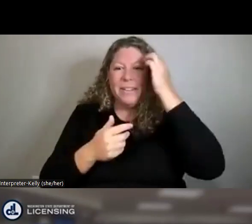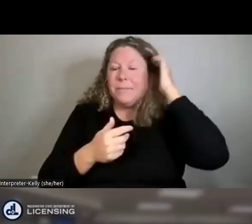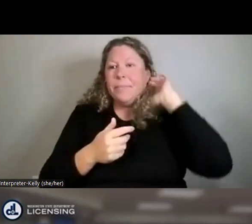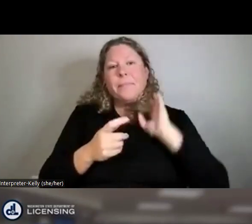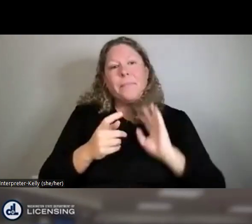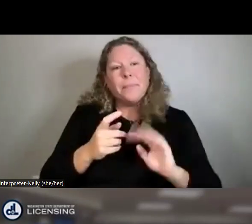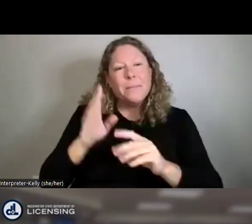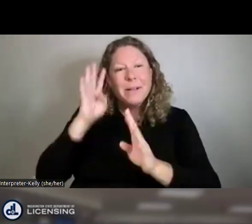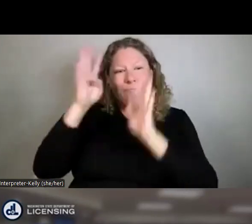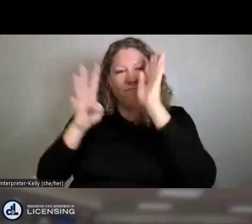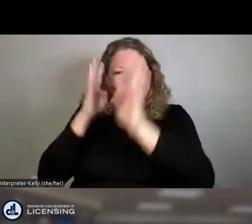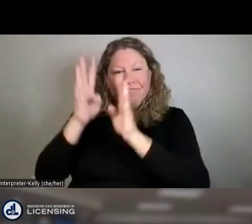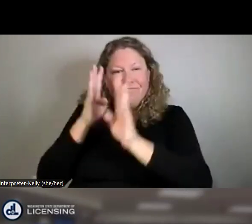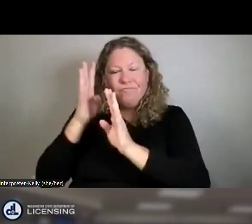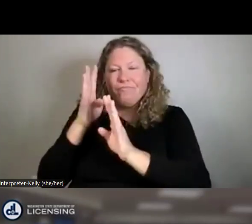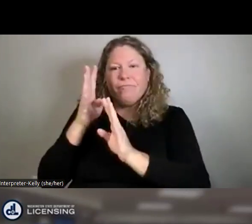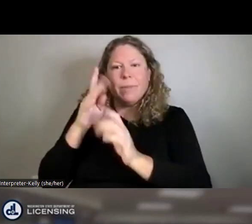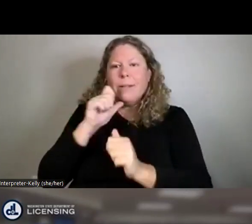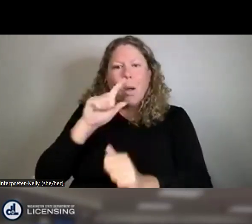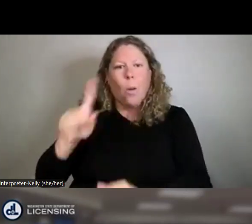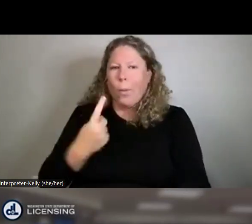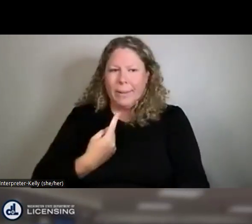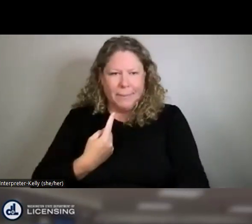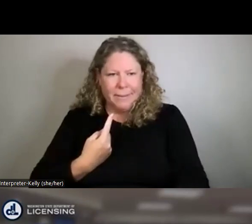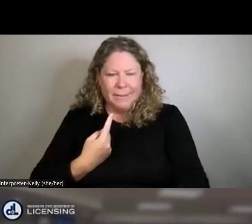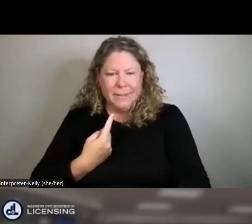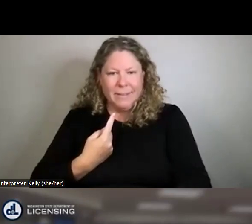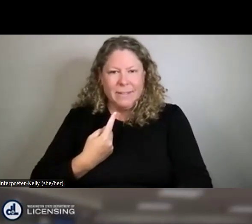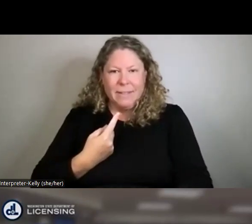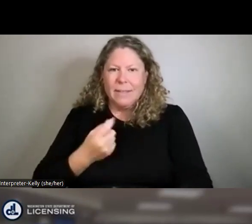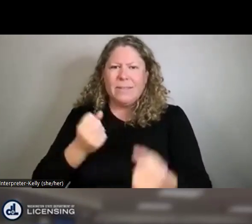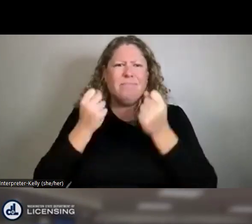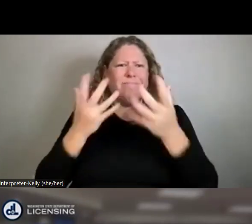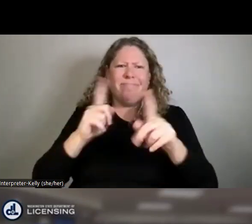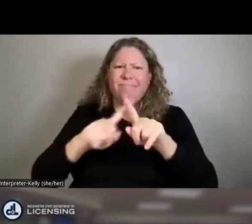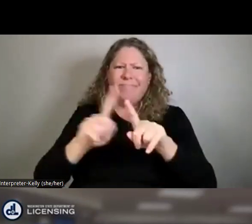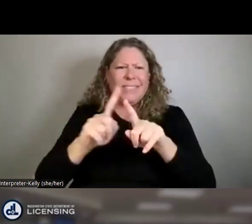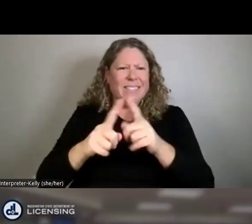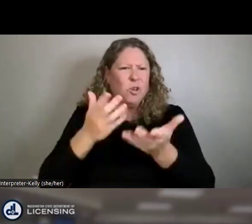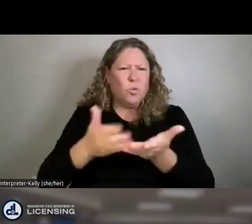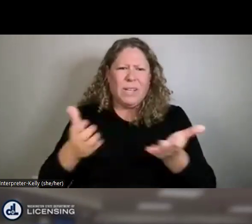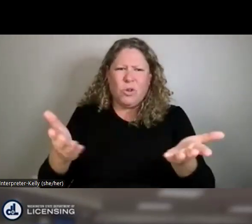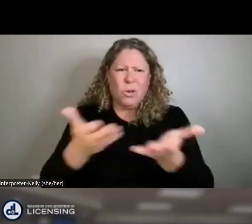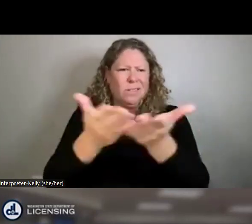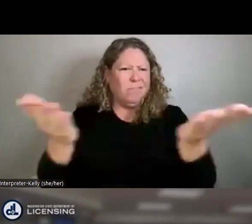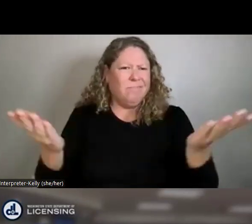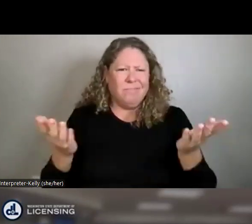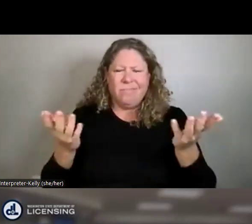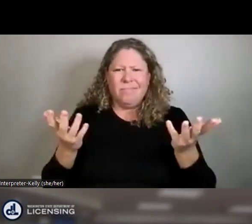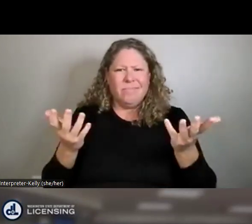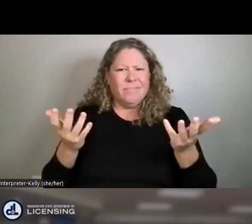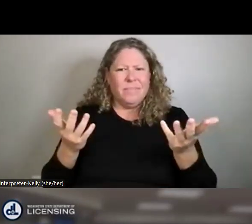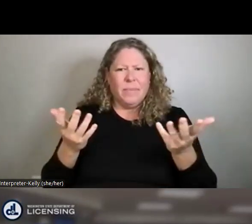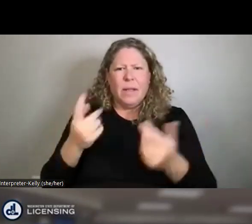creativity isn't just straight out of my head. There are so many resources that I was able to pull in. Specifically, there's